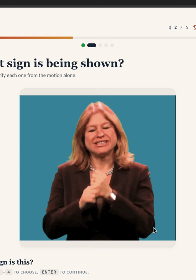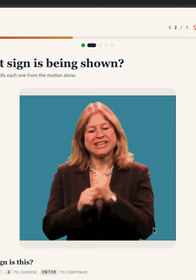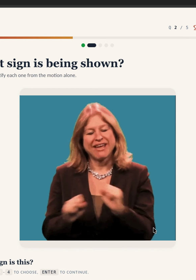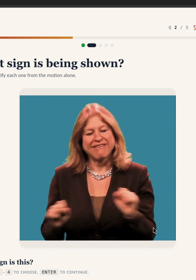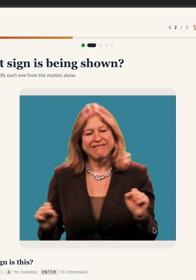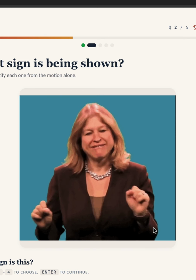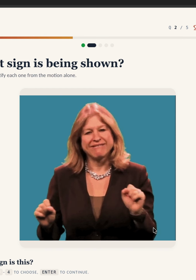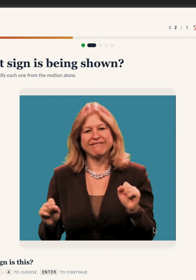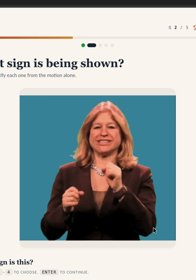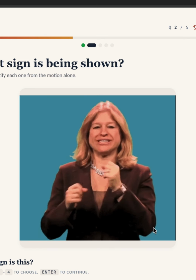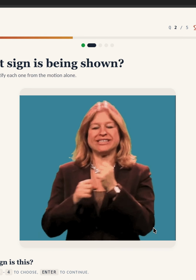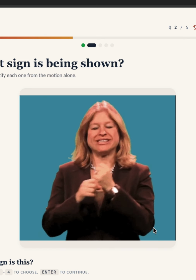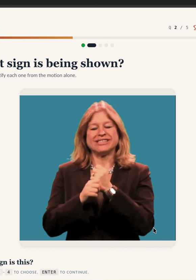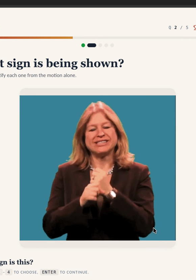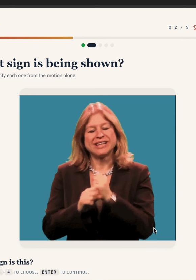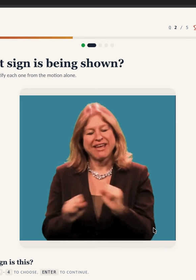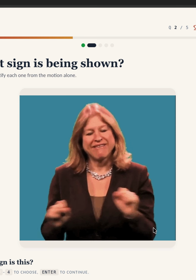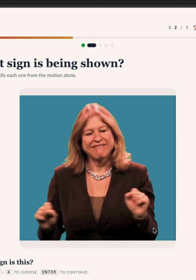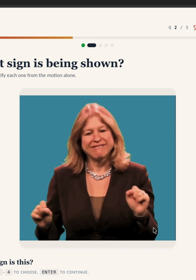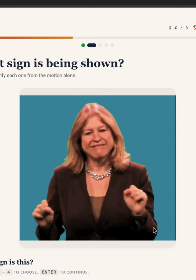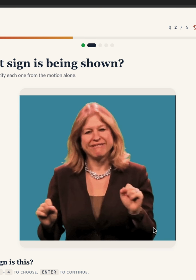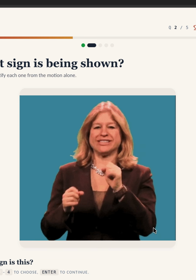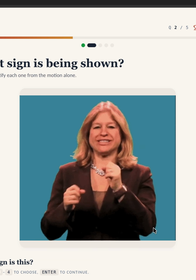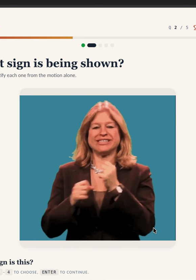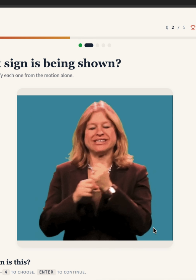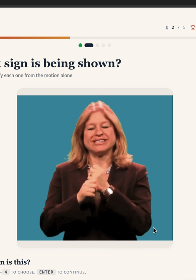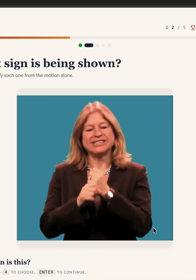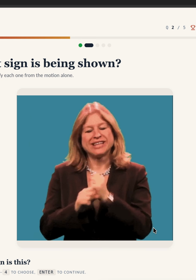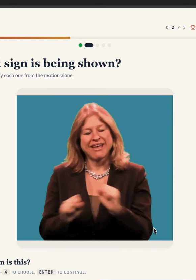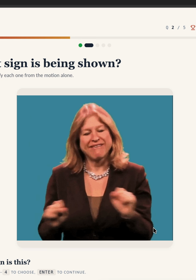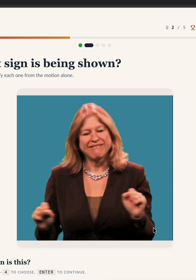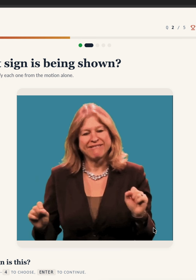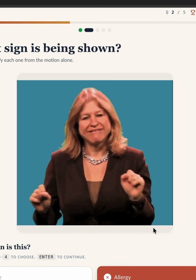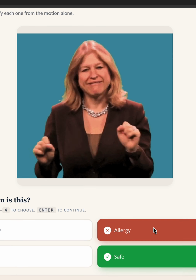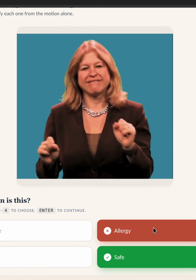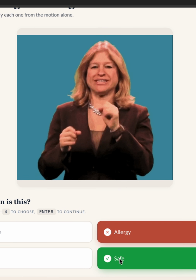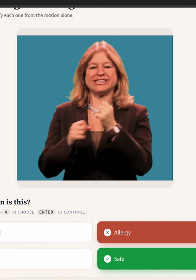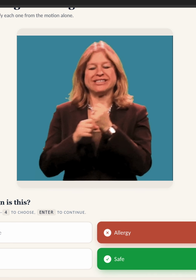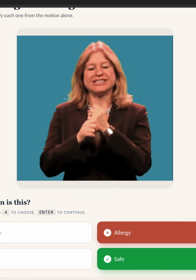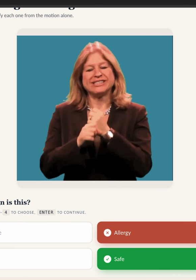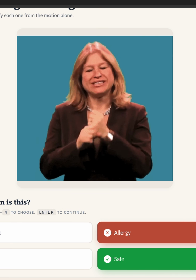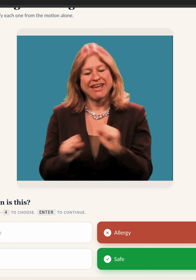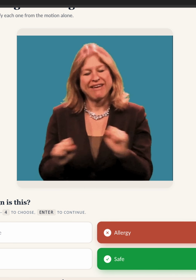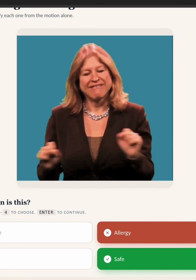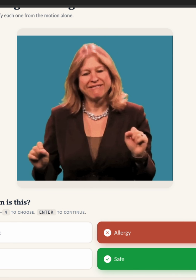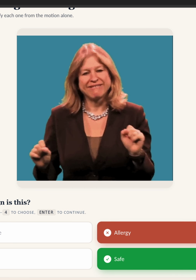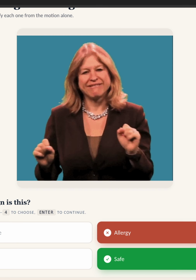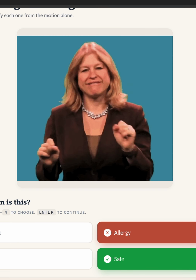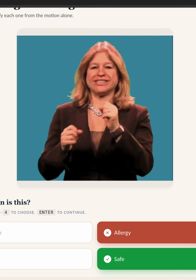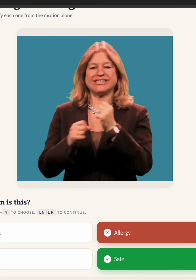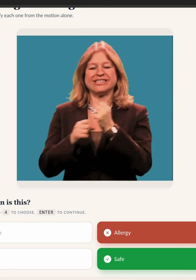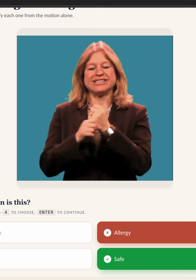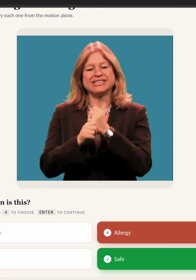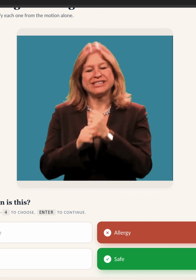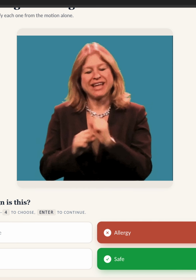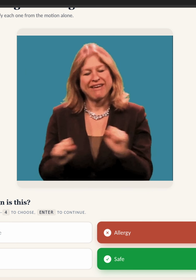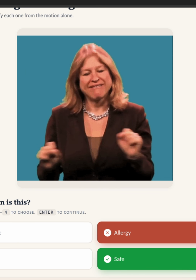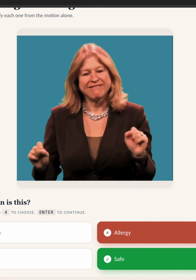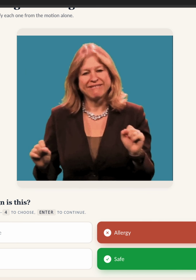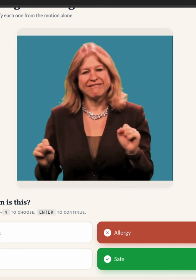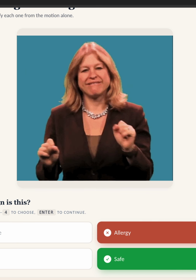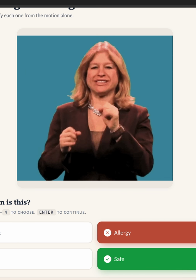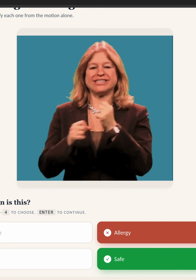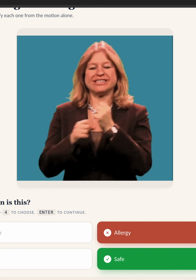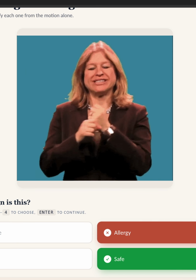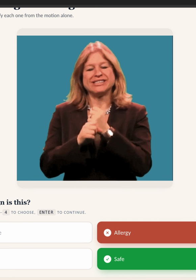we already know it's safe. Let me, for the demo purposes, say that I had the wrong sign. And here you get a hint saying that, okay, this is a